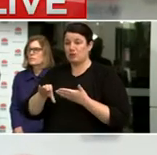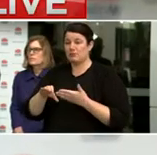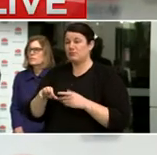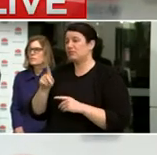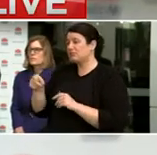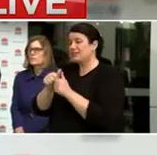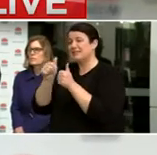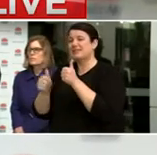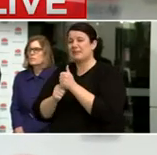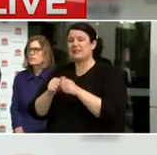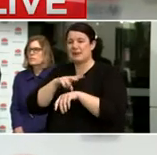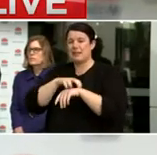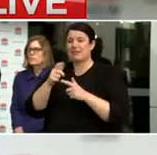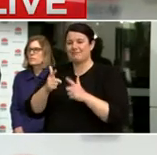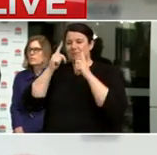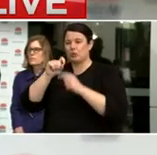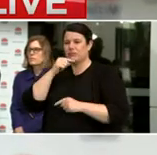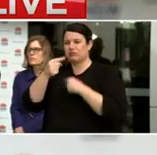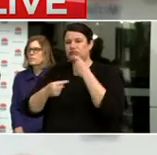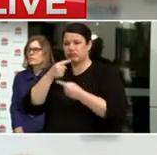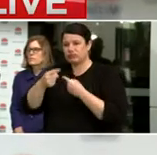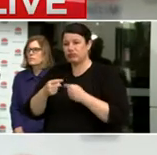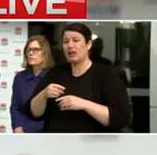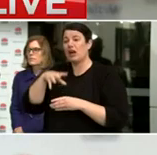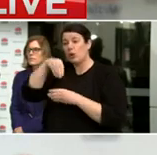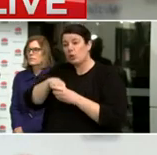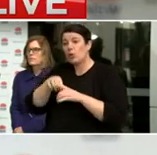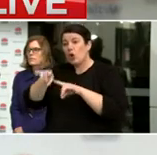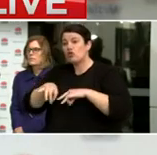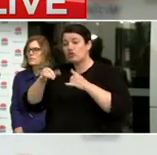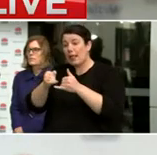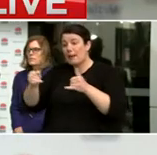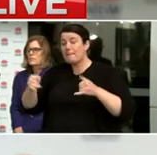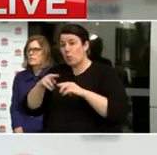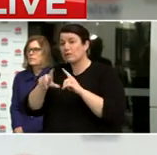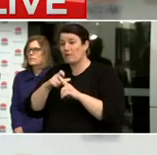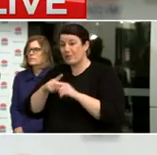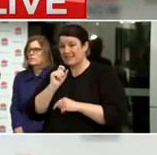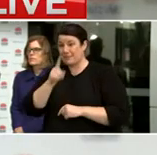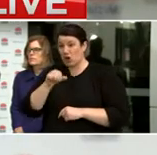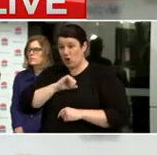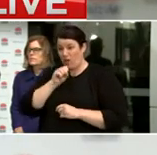in a moment. It includes Border Force officers who are working so closely with us.